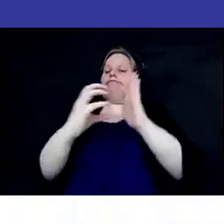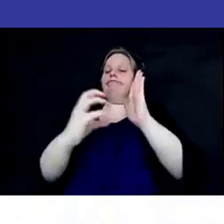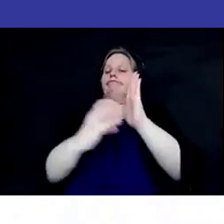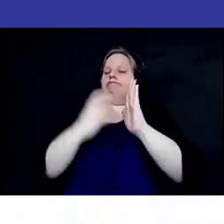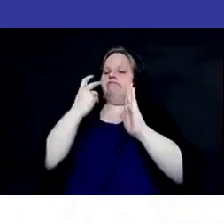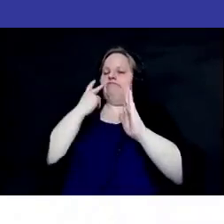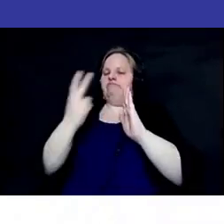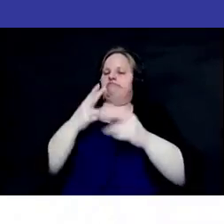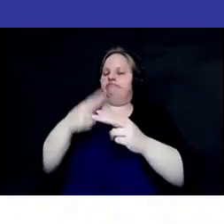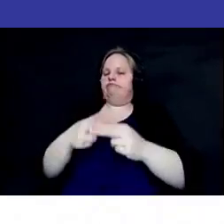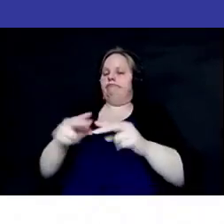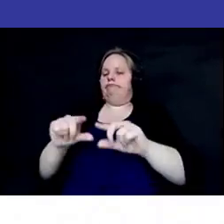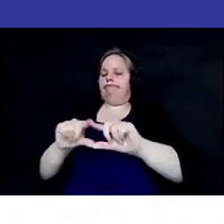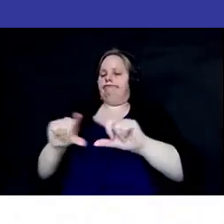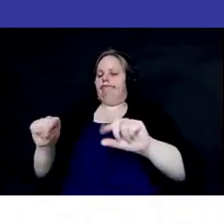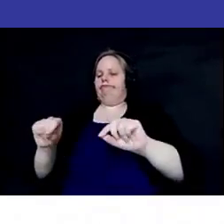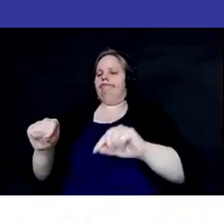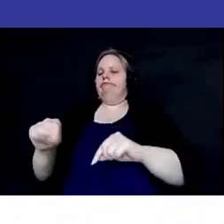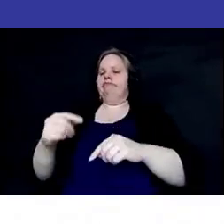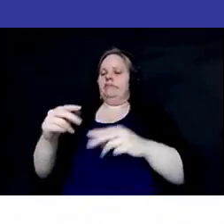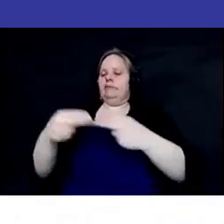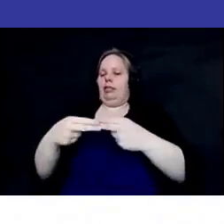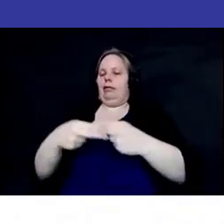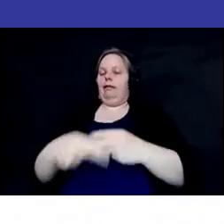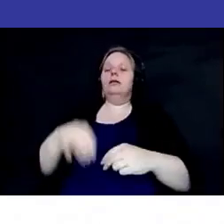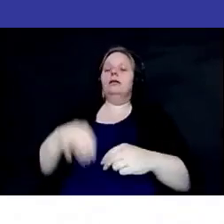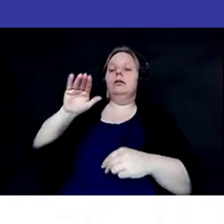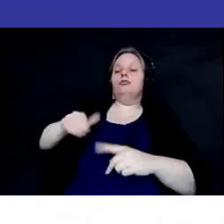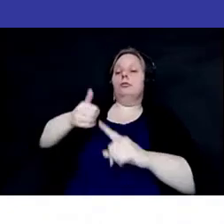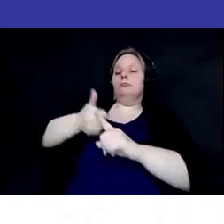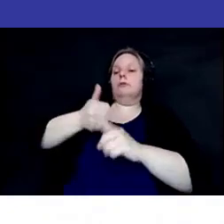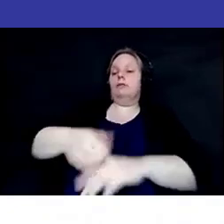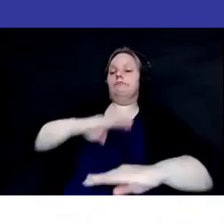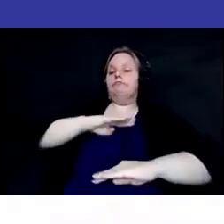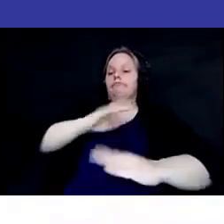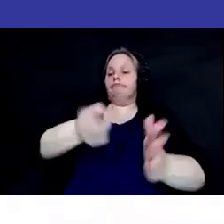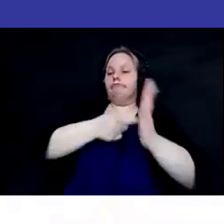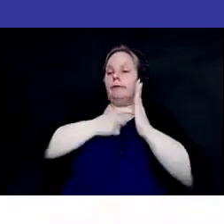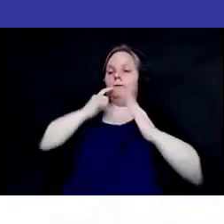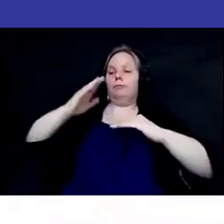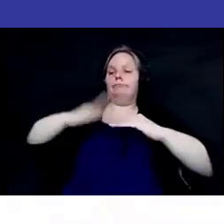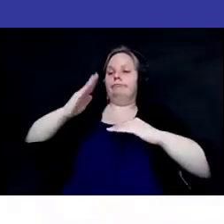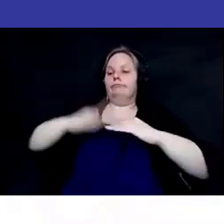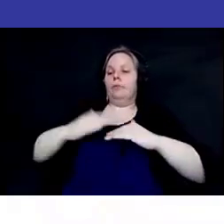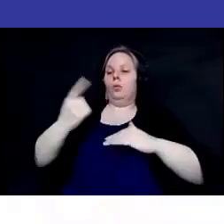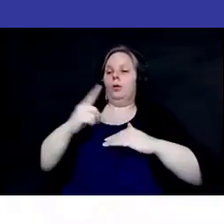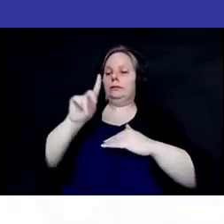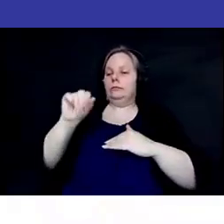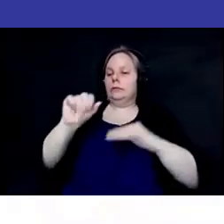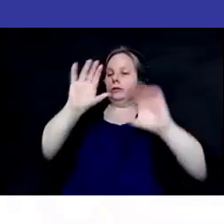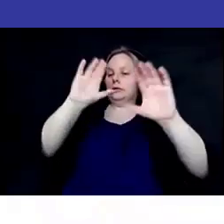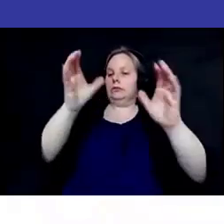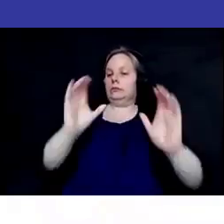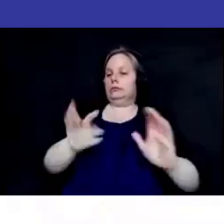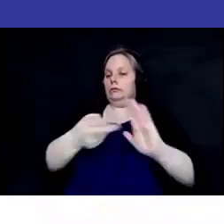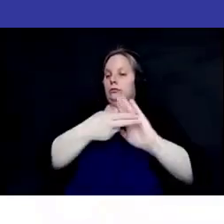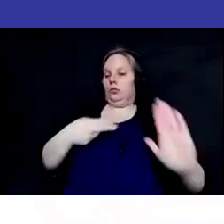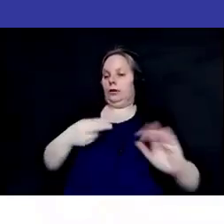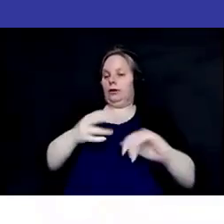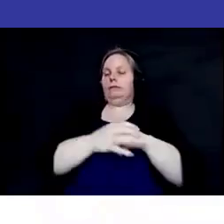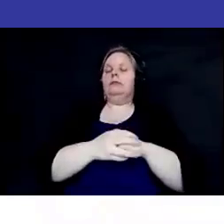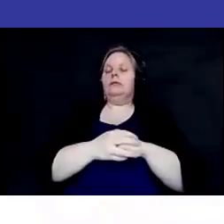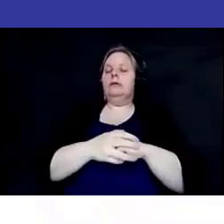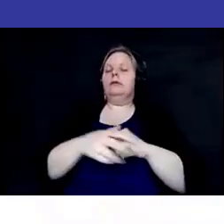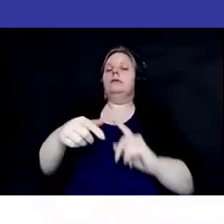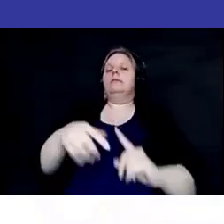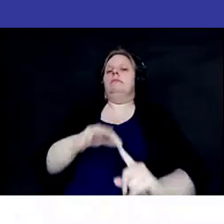slide, as a child who meets criteria for at least one of the disability categories and needs